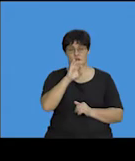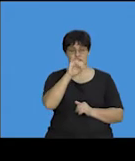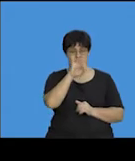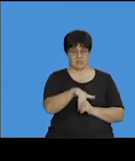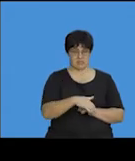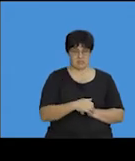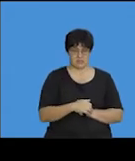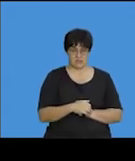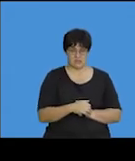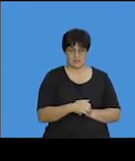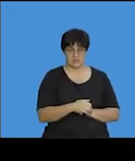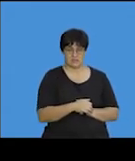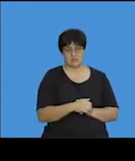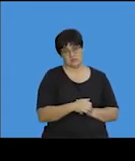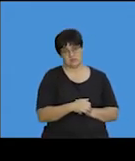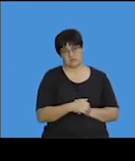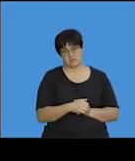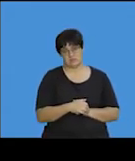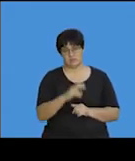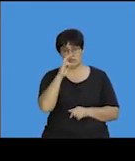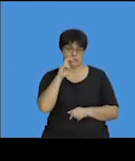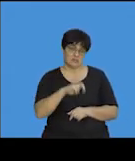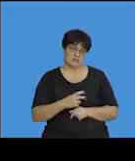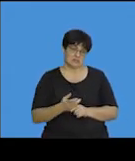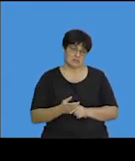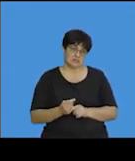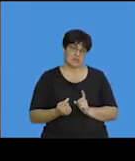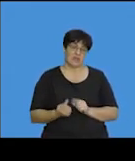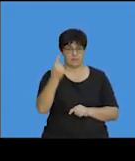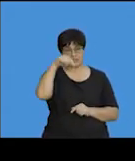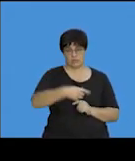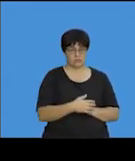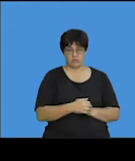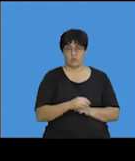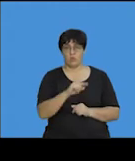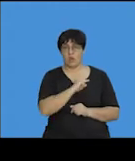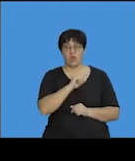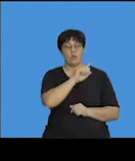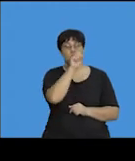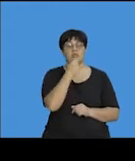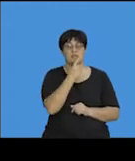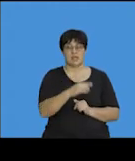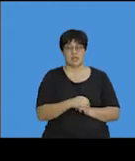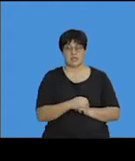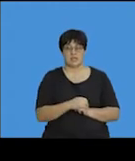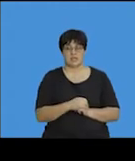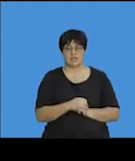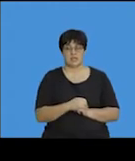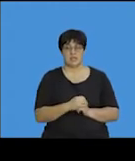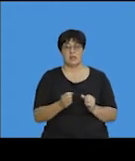It's a velocity. I would usually say I need to give a direction, but the question said